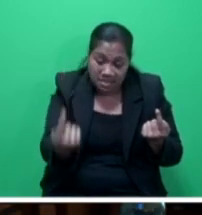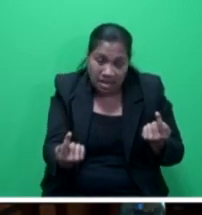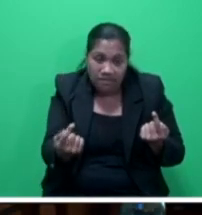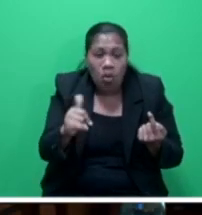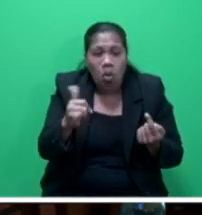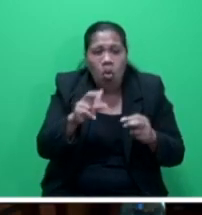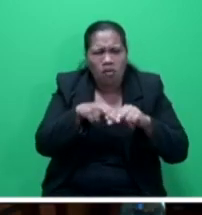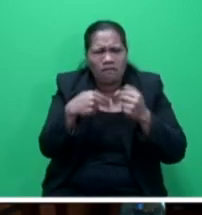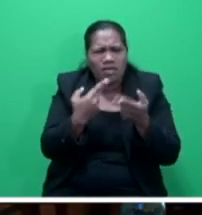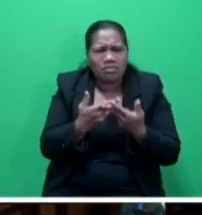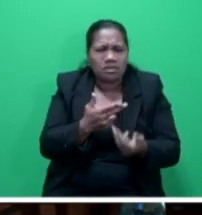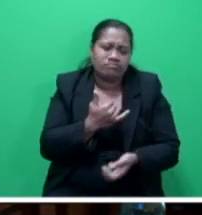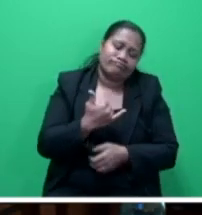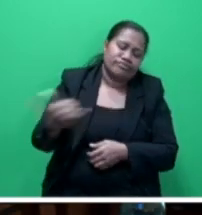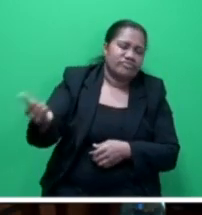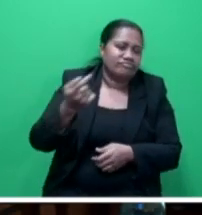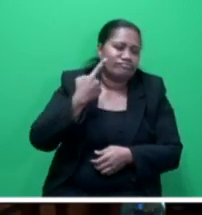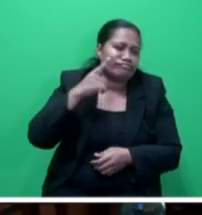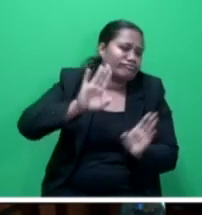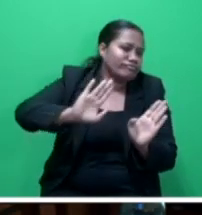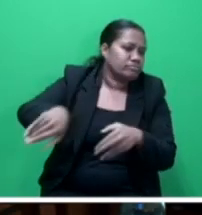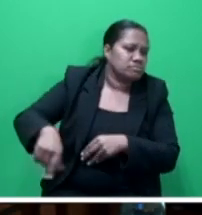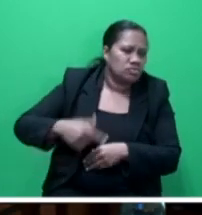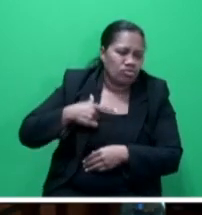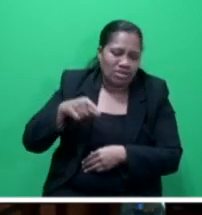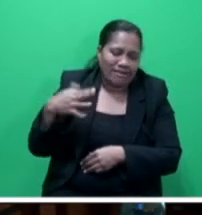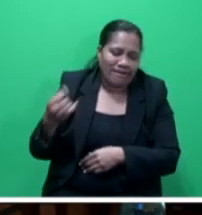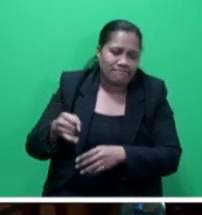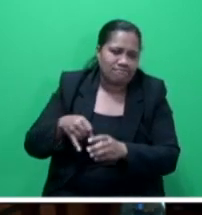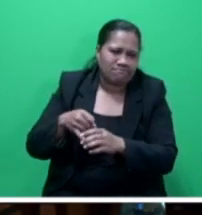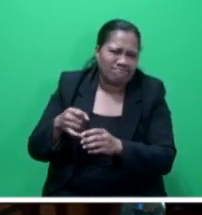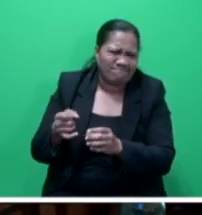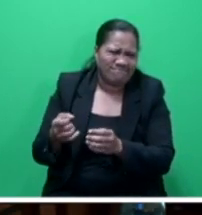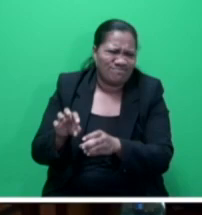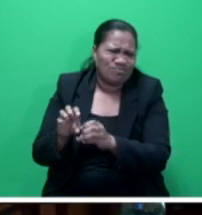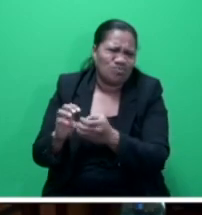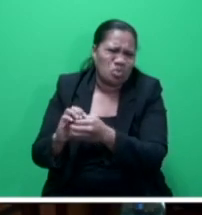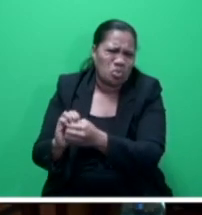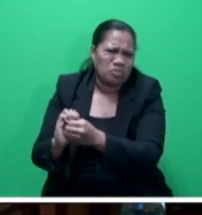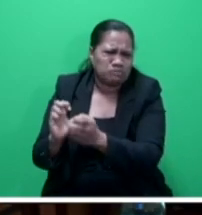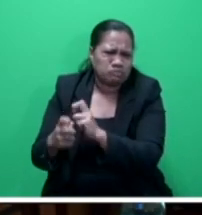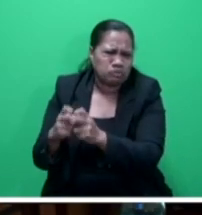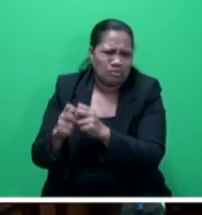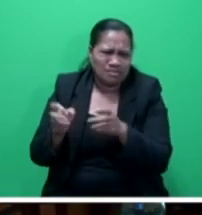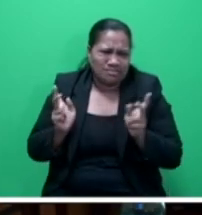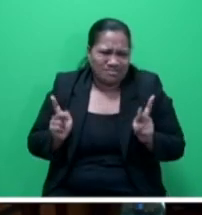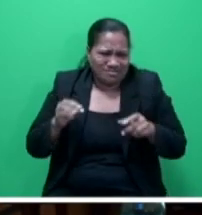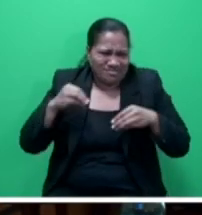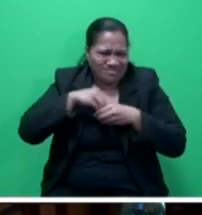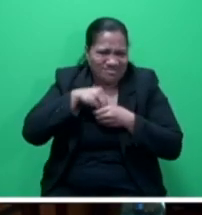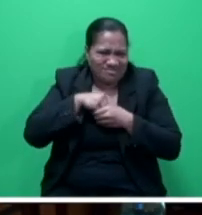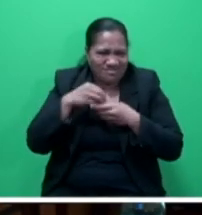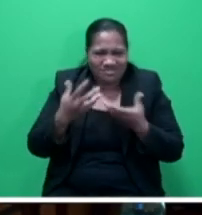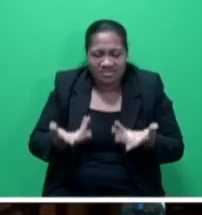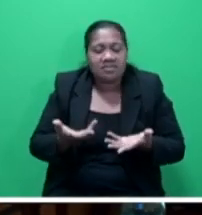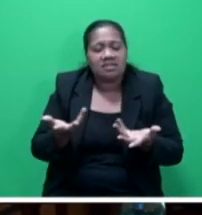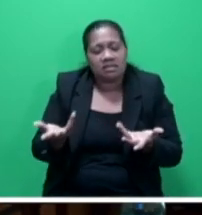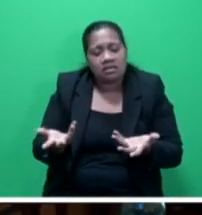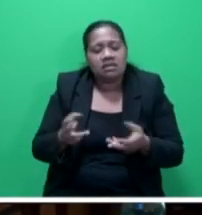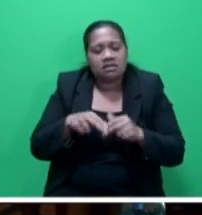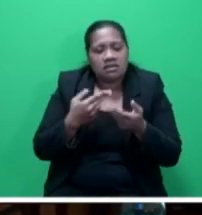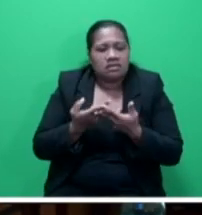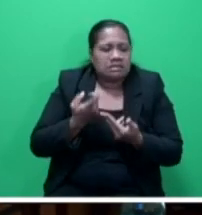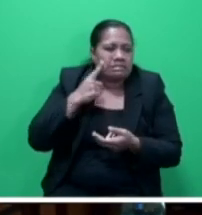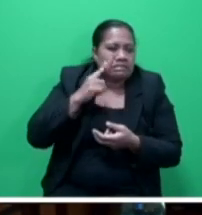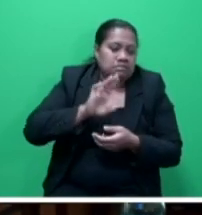actually neglected them because of the medical reasons. Mr. Speaker, sir, in some cases, there are HART members who